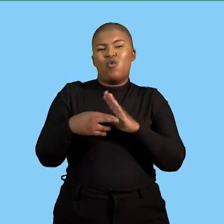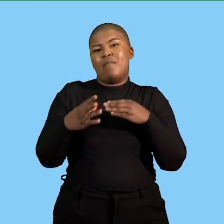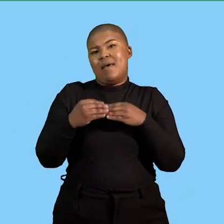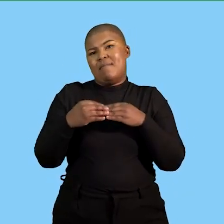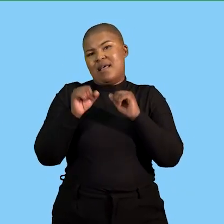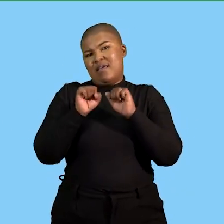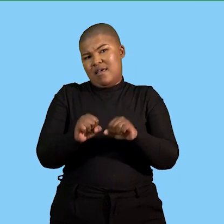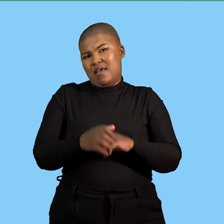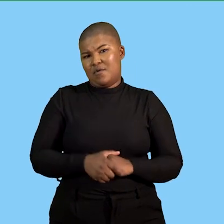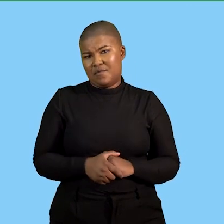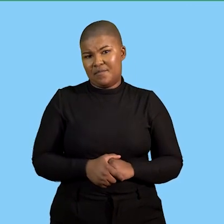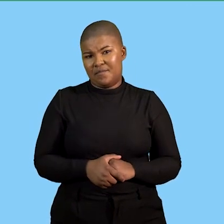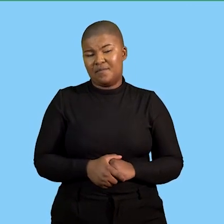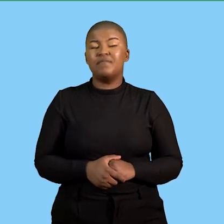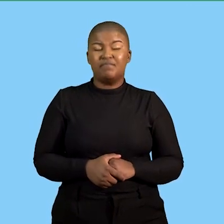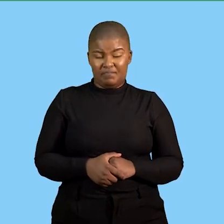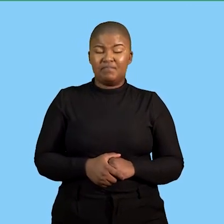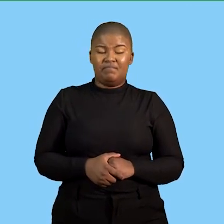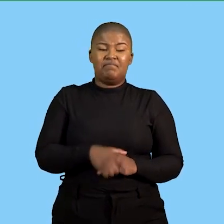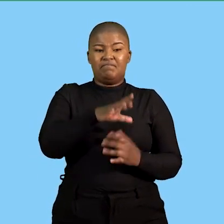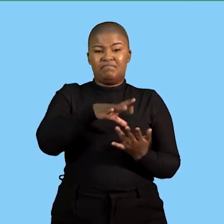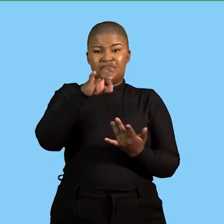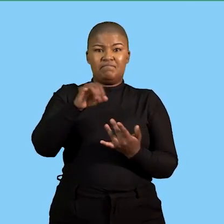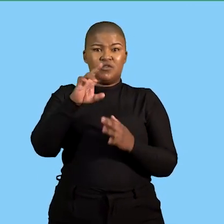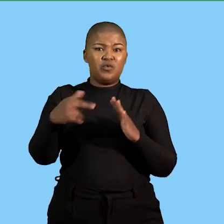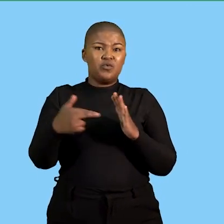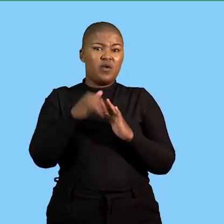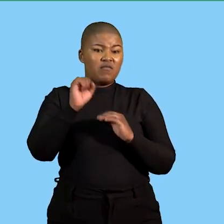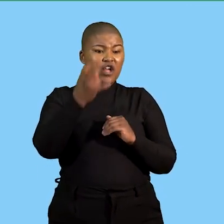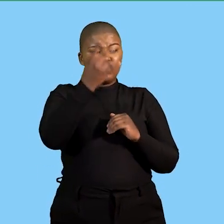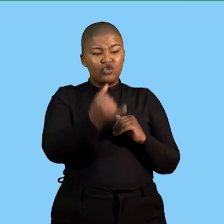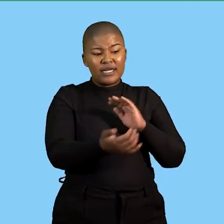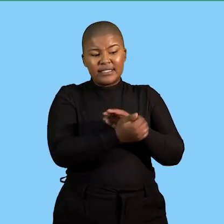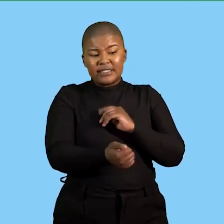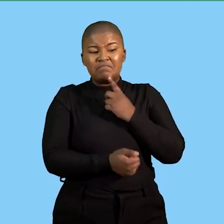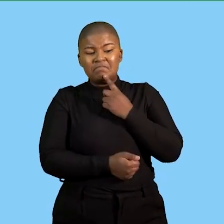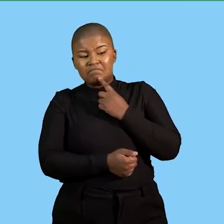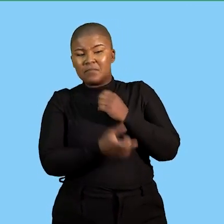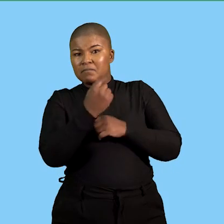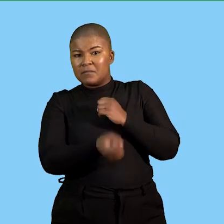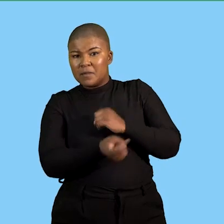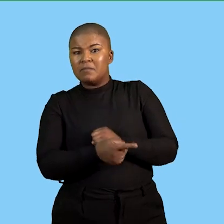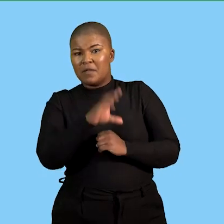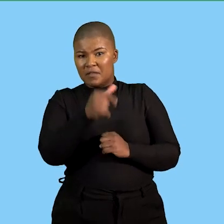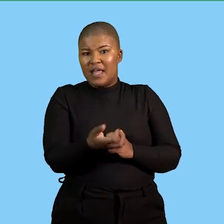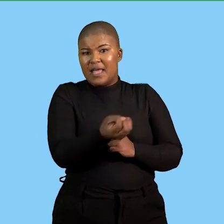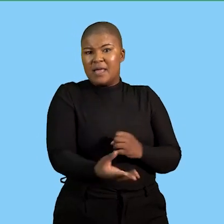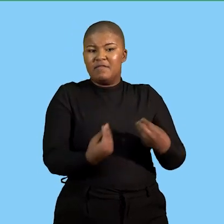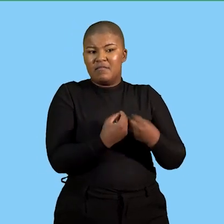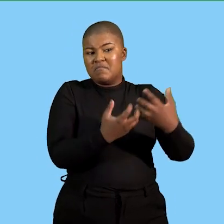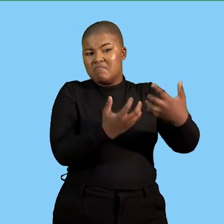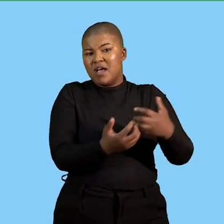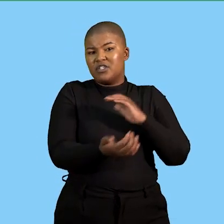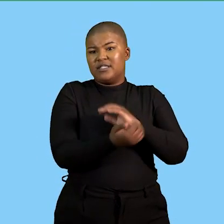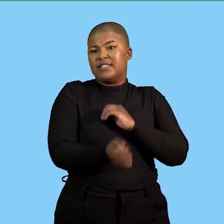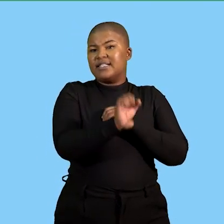well businesses to allocate tasks according to the skills, according to the roles, and according to the abilities of the team